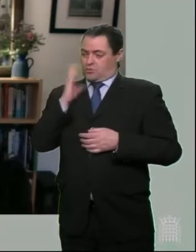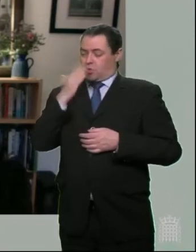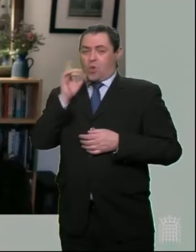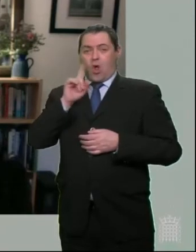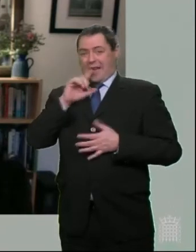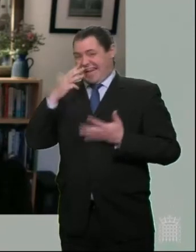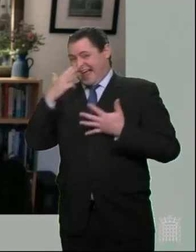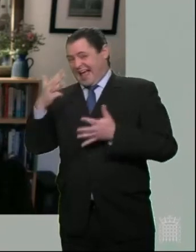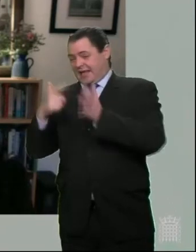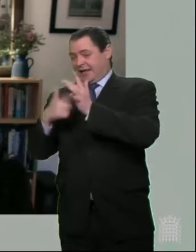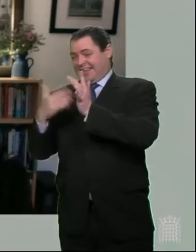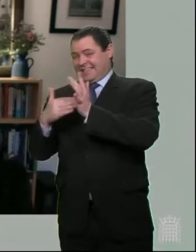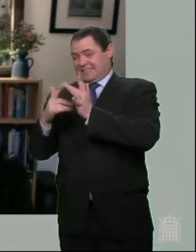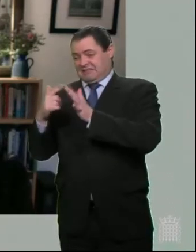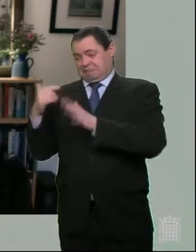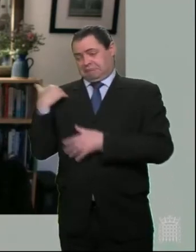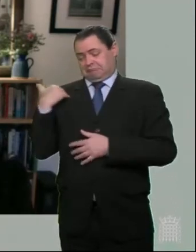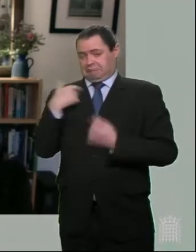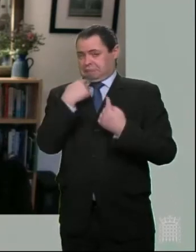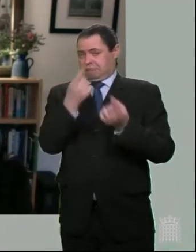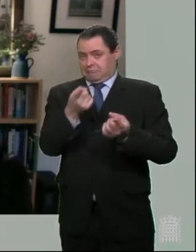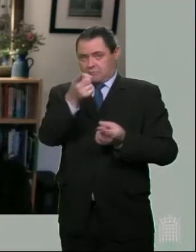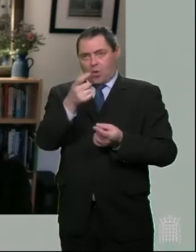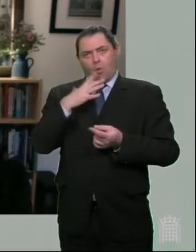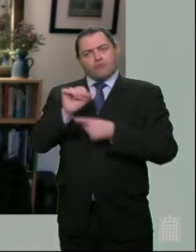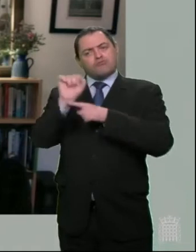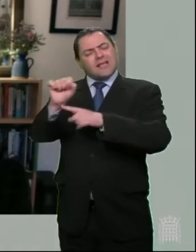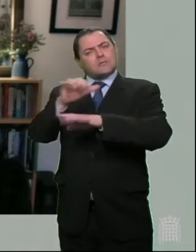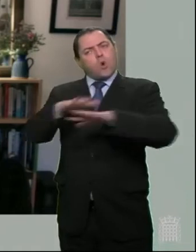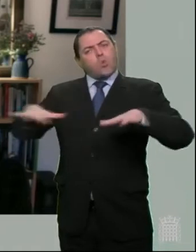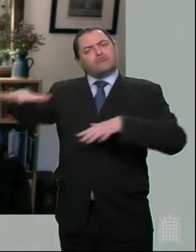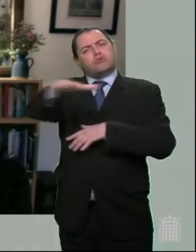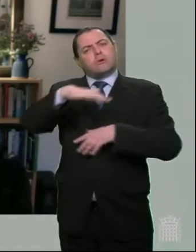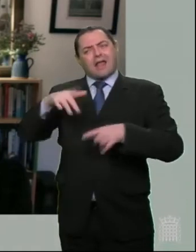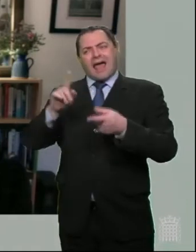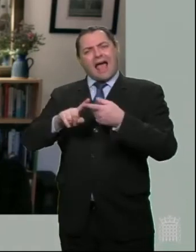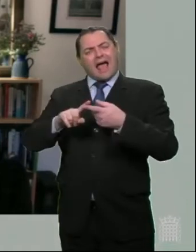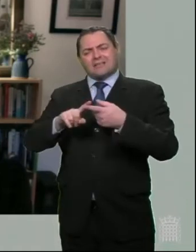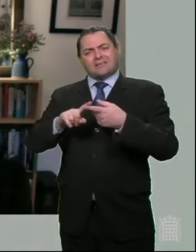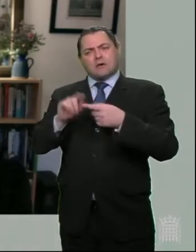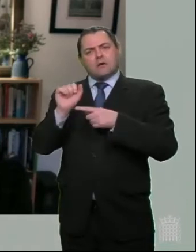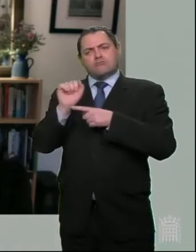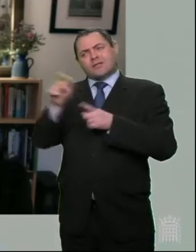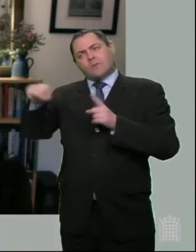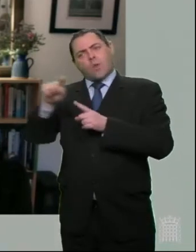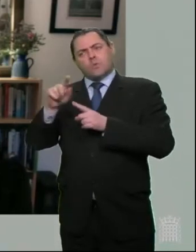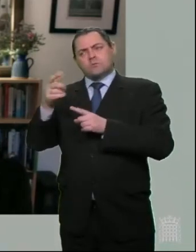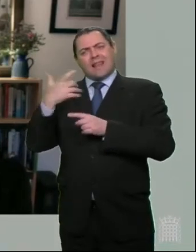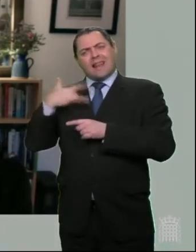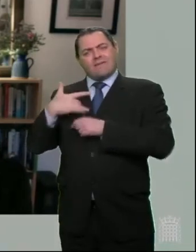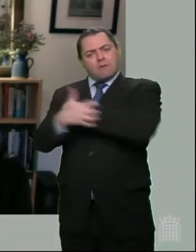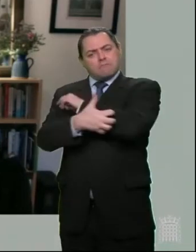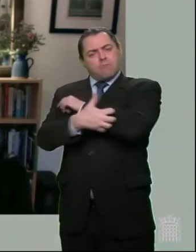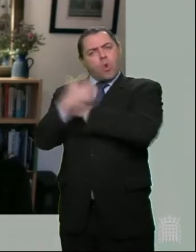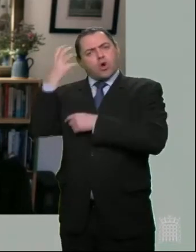Prime Minister: protect our oceans and people living in poorer countries by banning these dirty plastic exports now.